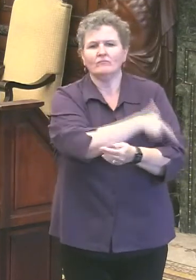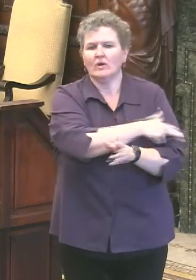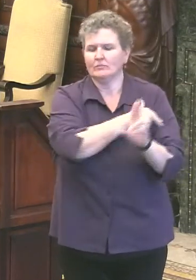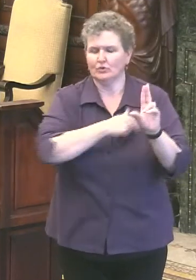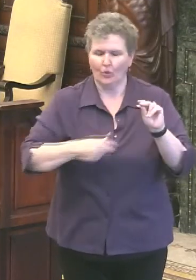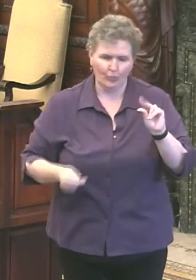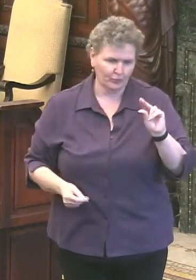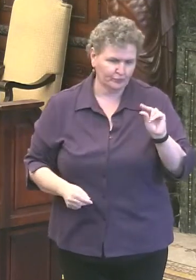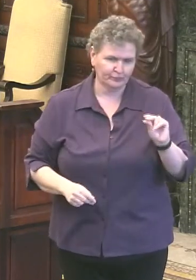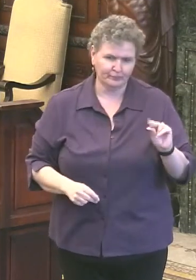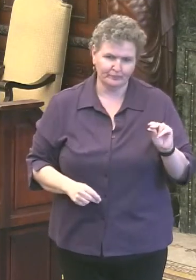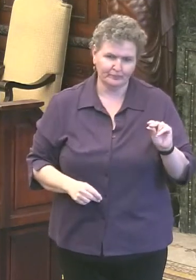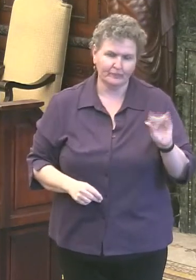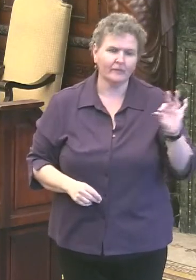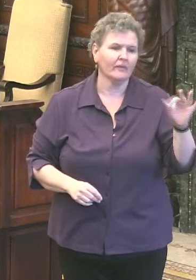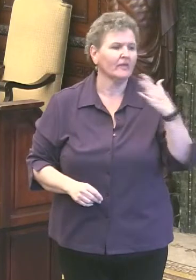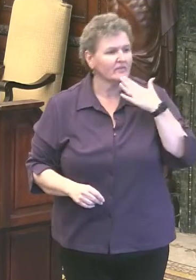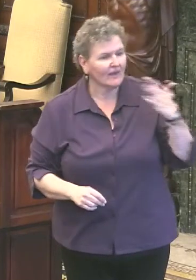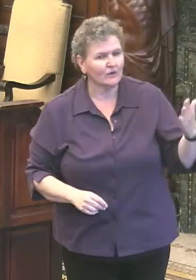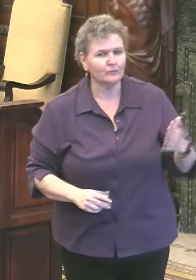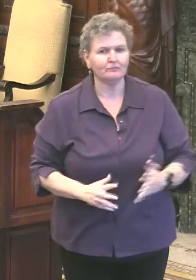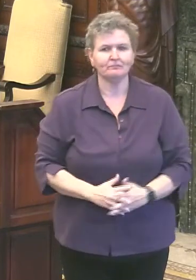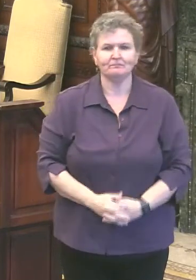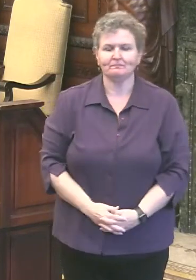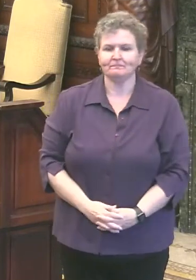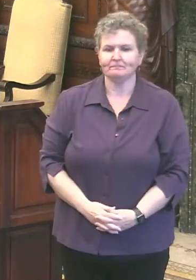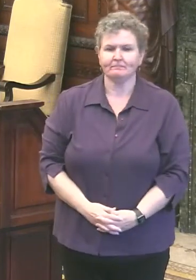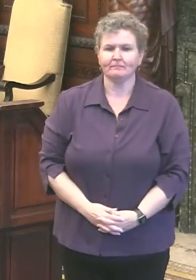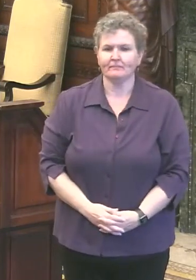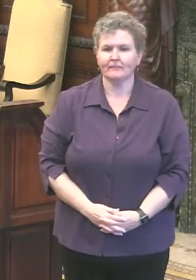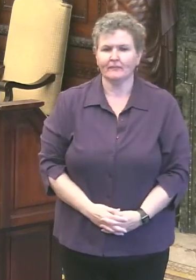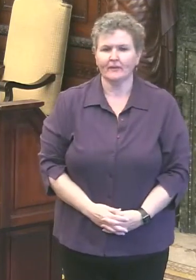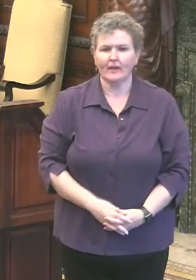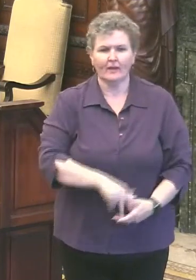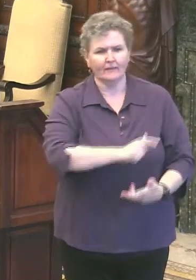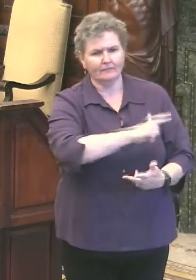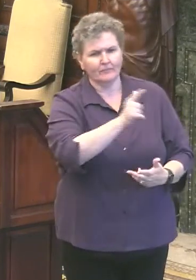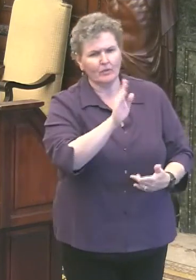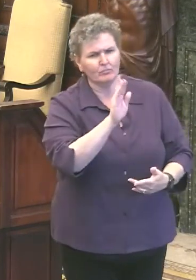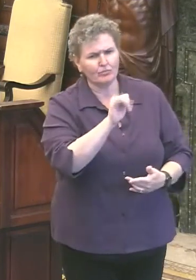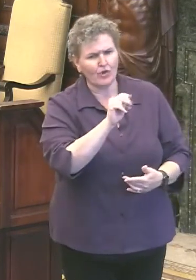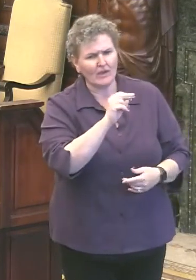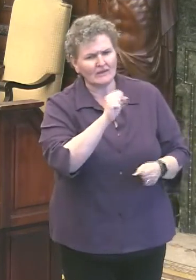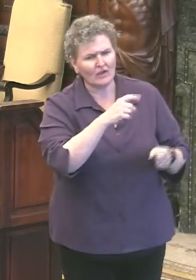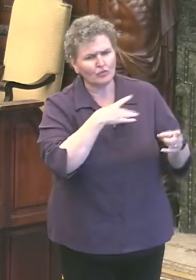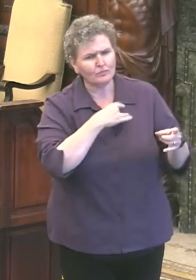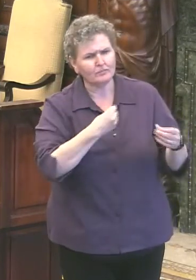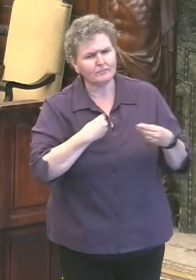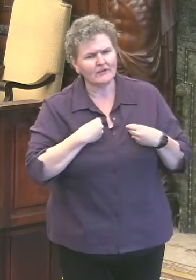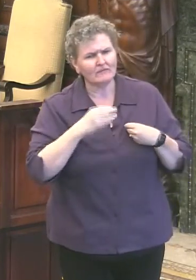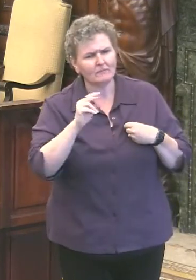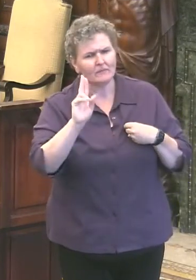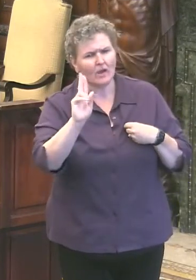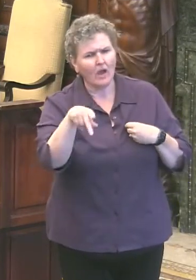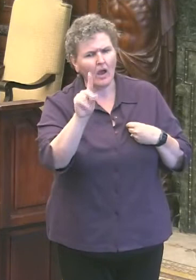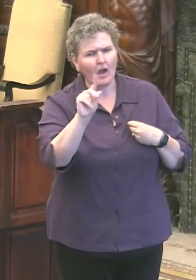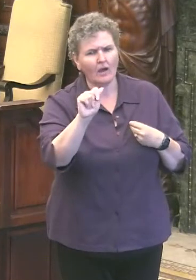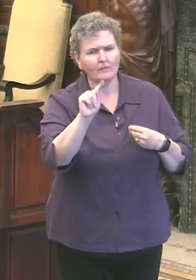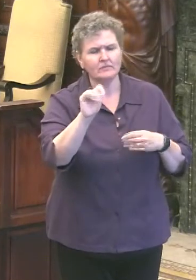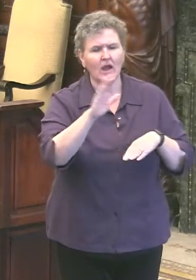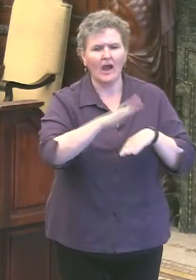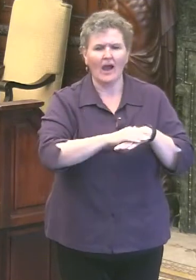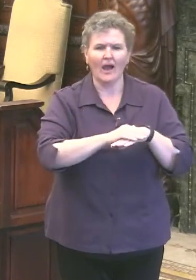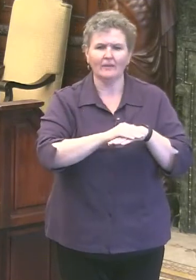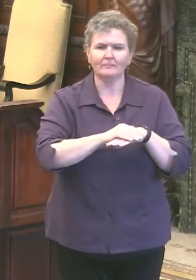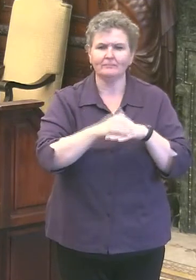Got it. Thanks very much. And then, Brian, could you give us an update on the city's efforts to acquire